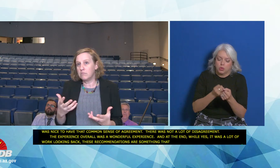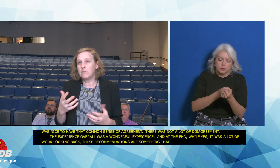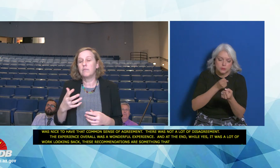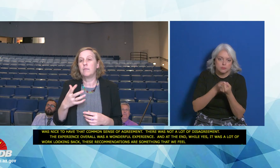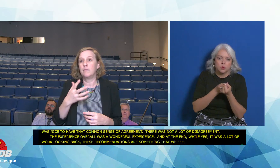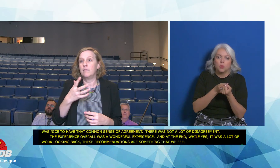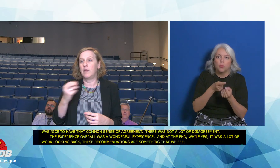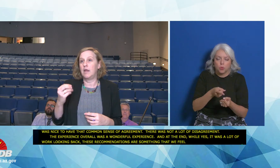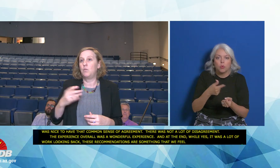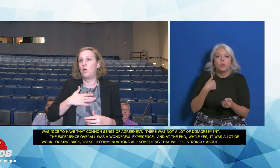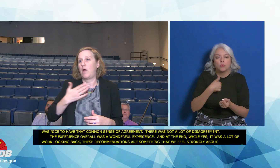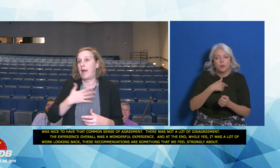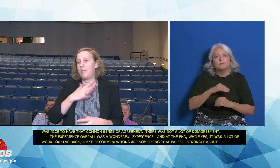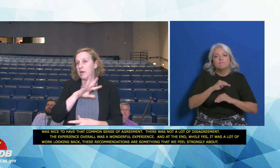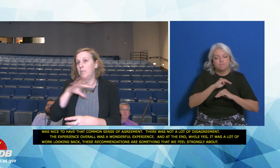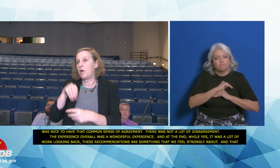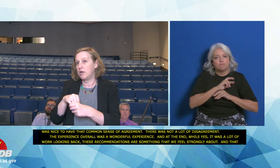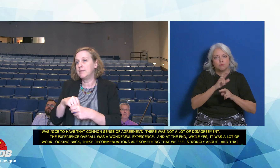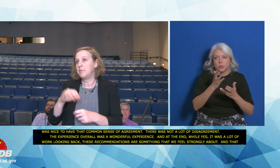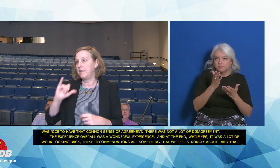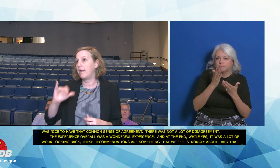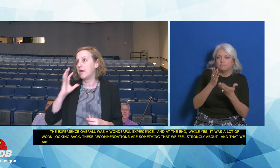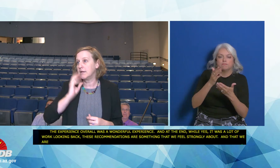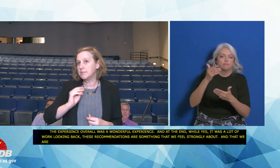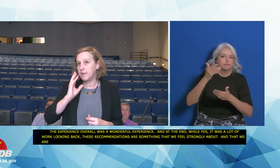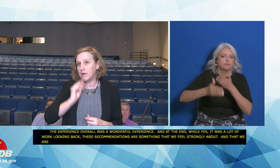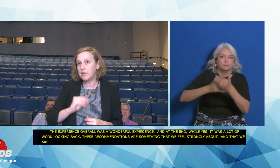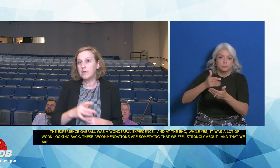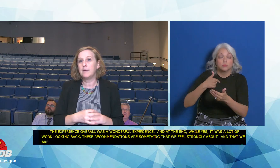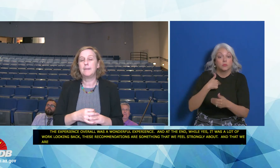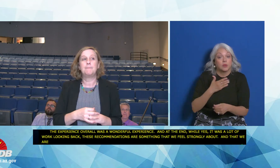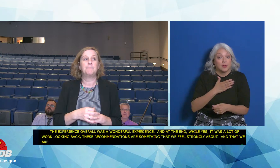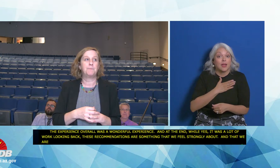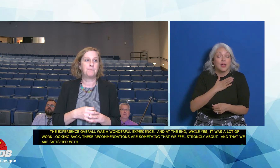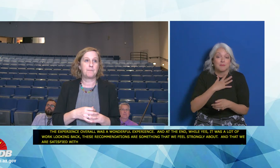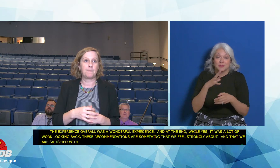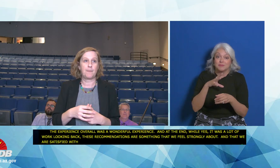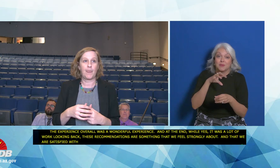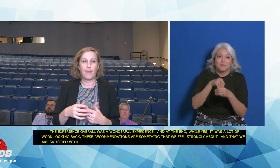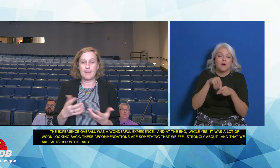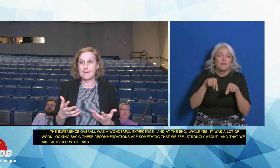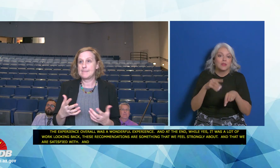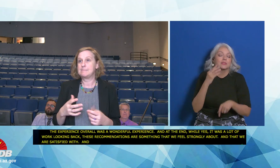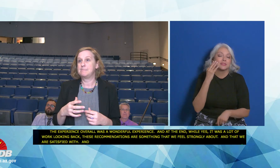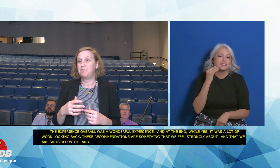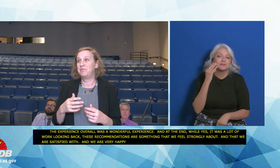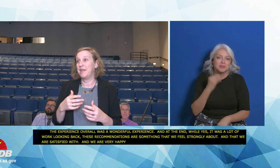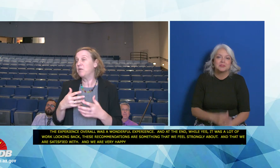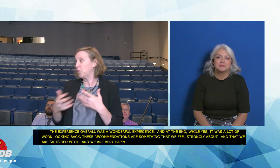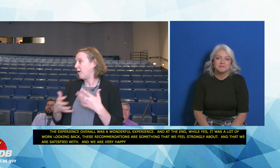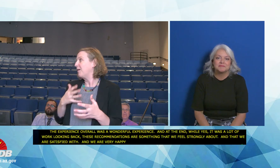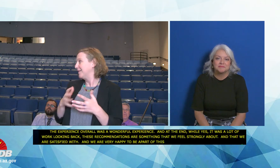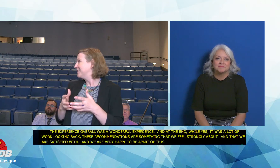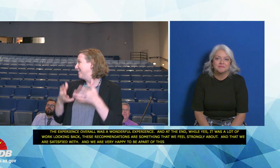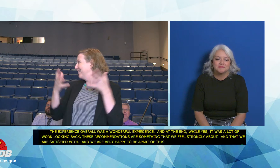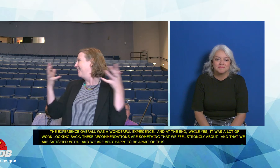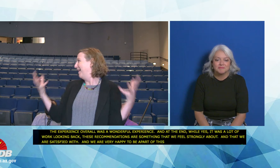about and that we are satisfied with. We're very happy to be a part of this experience,